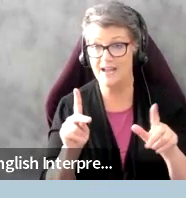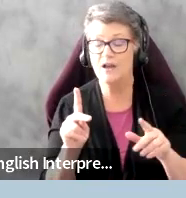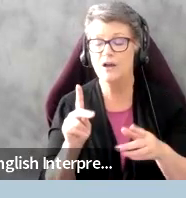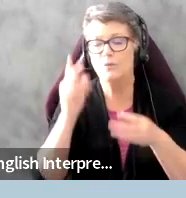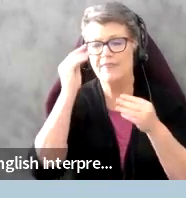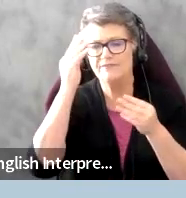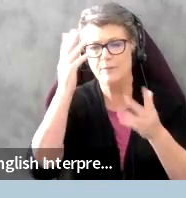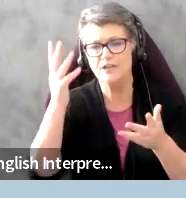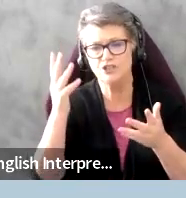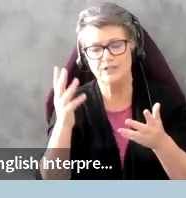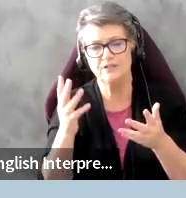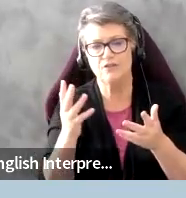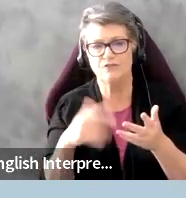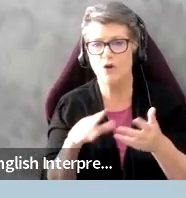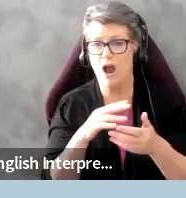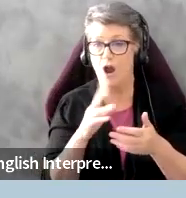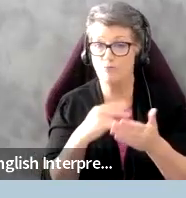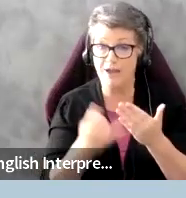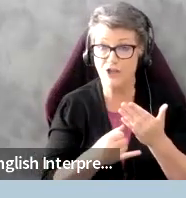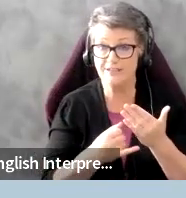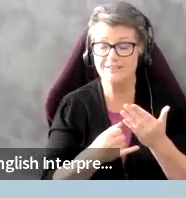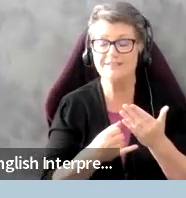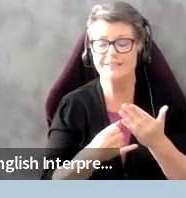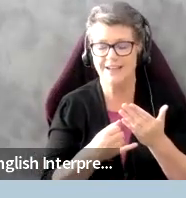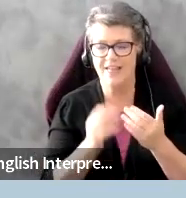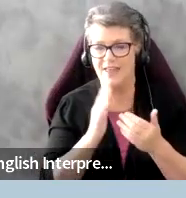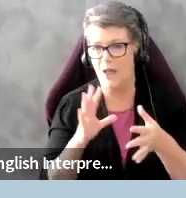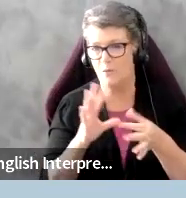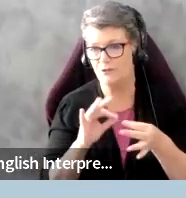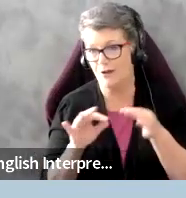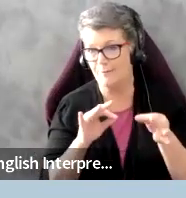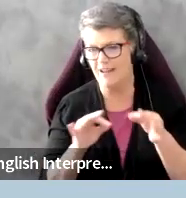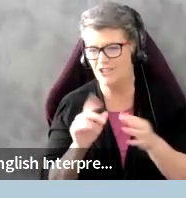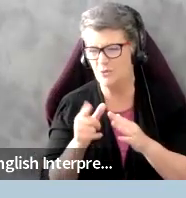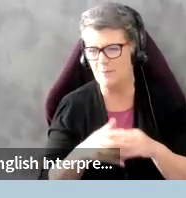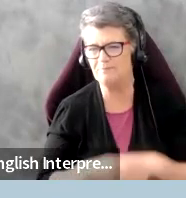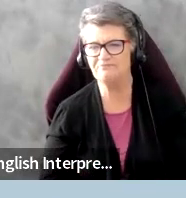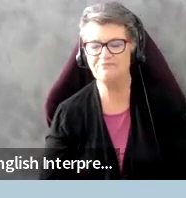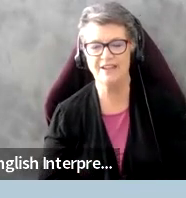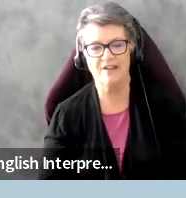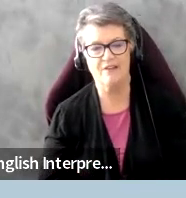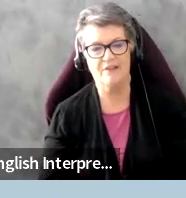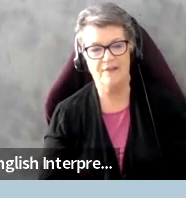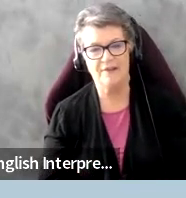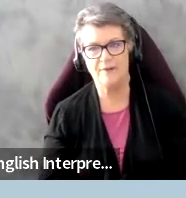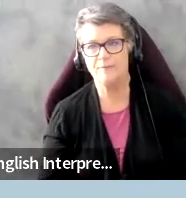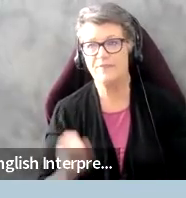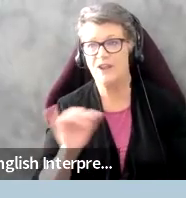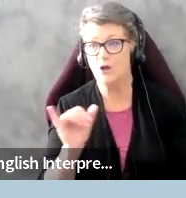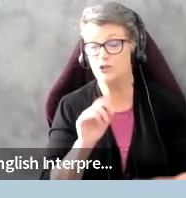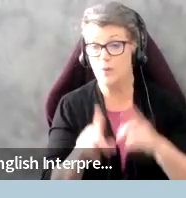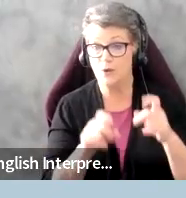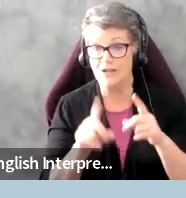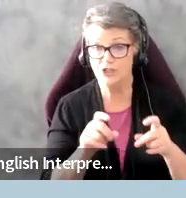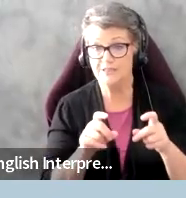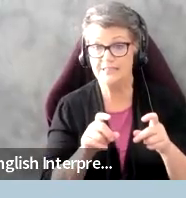information for our respective projects, which I'm going to speak to in a little bit, as well as the questions that we're going